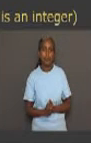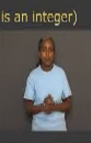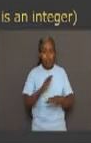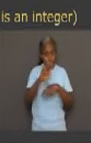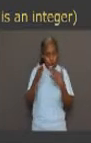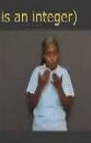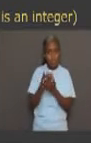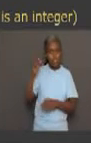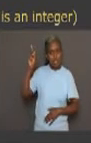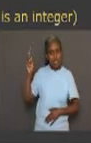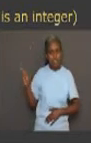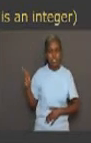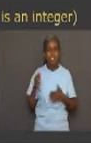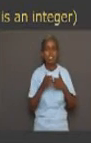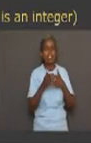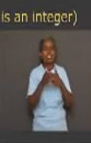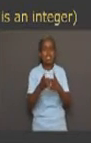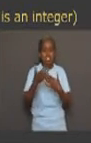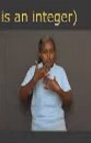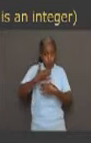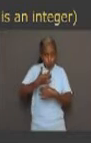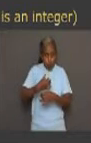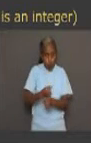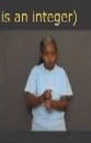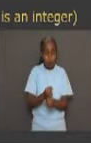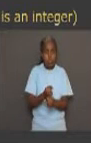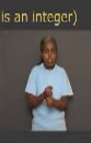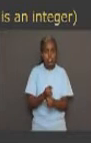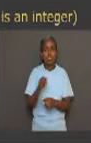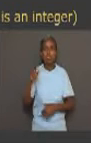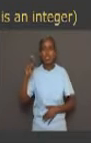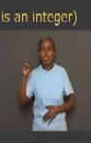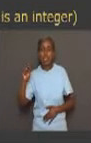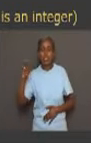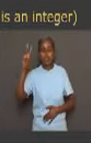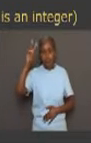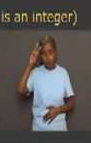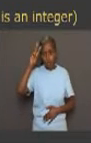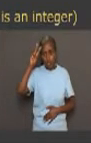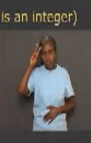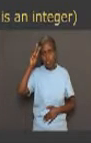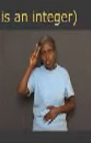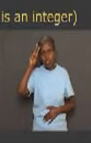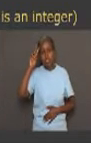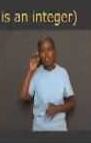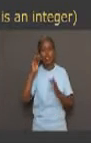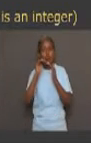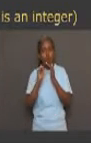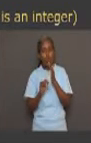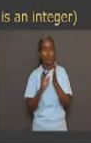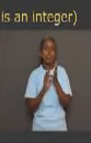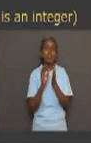All this leads us to conclude that n squared is an odd